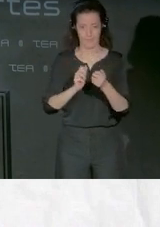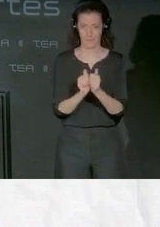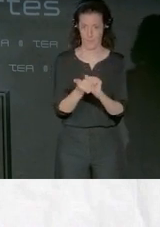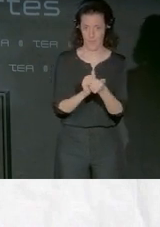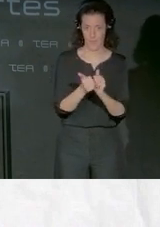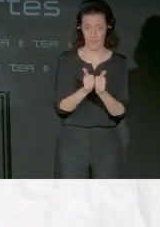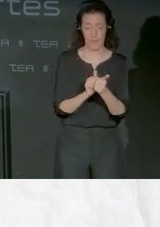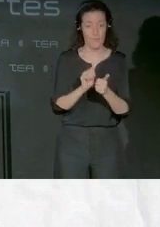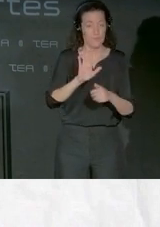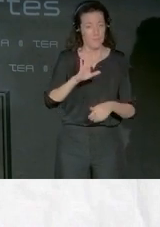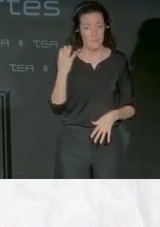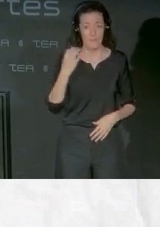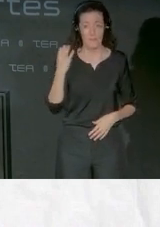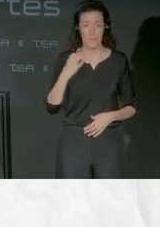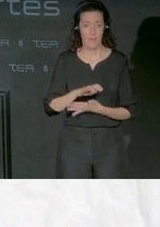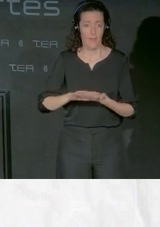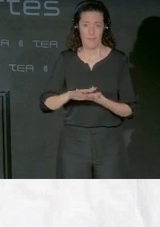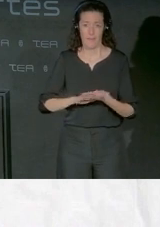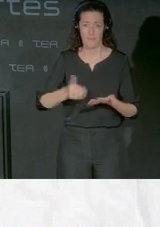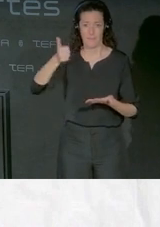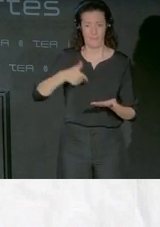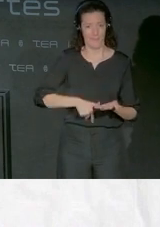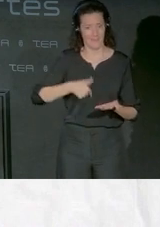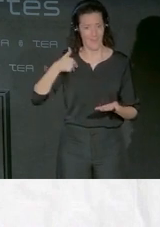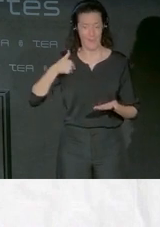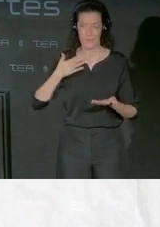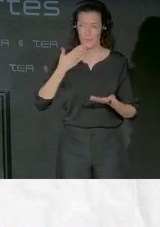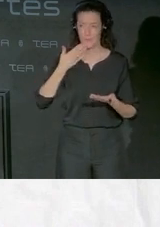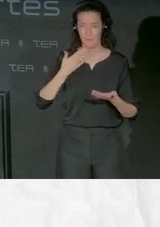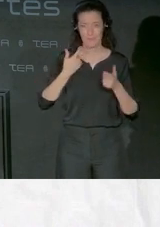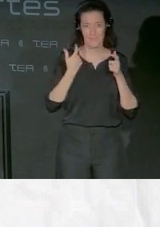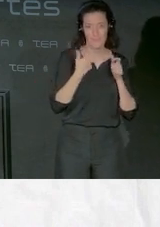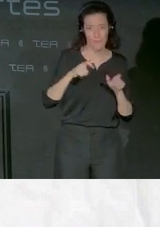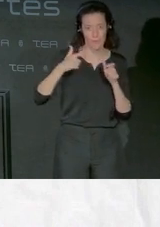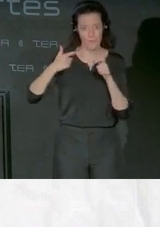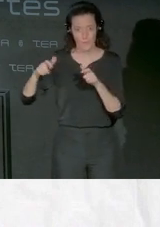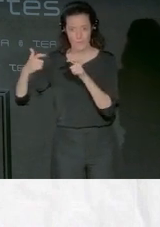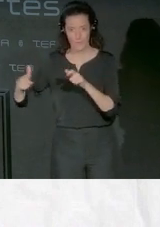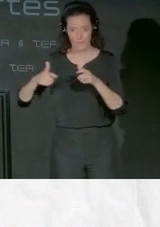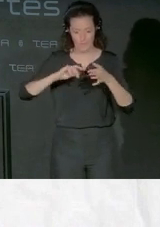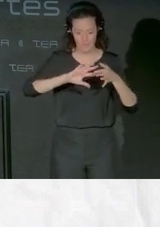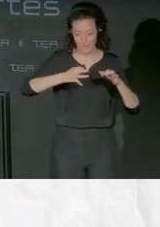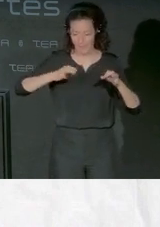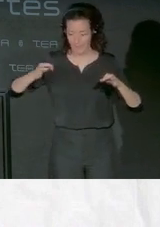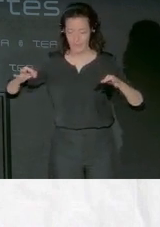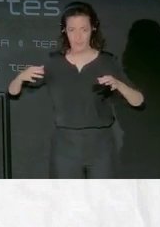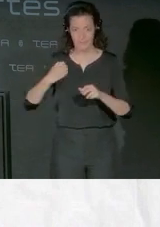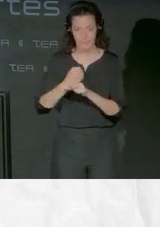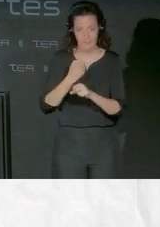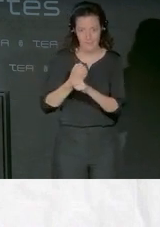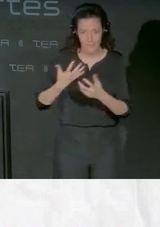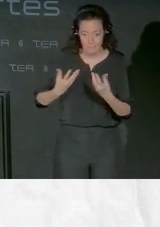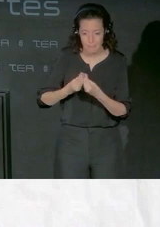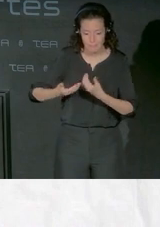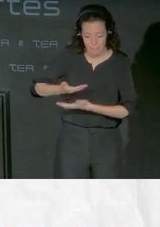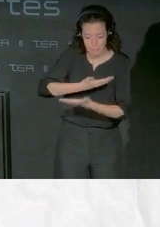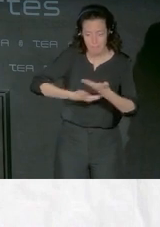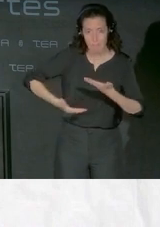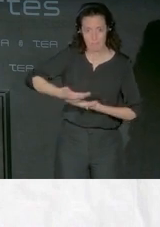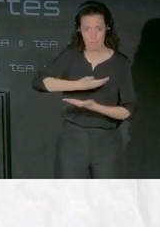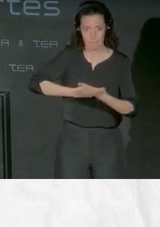foster cooperation and showcase what can be done when different sectors work together. That's one thing, but also